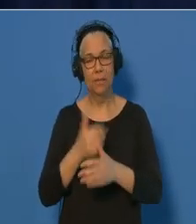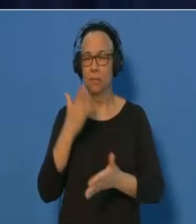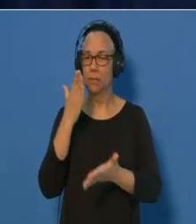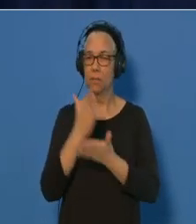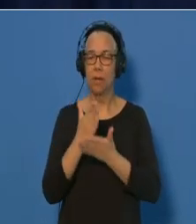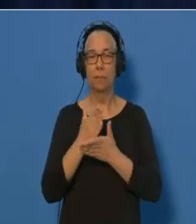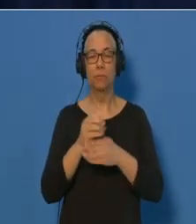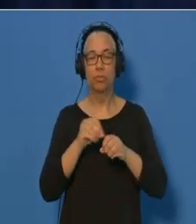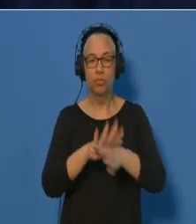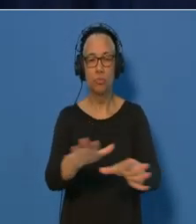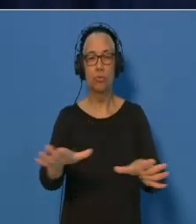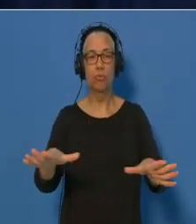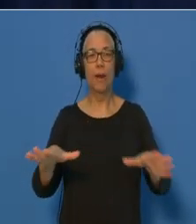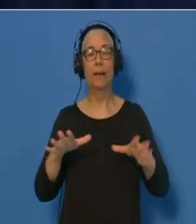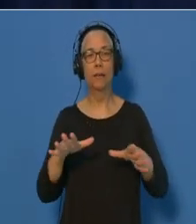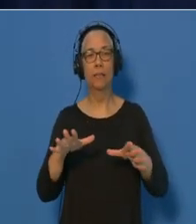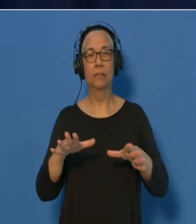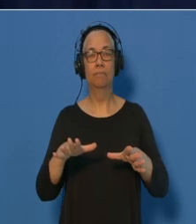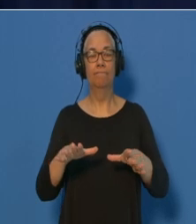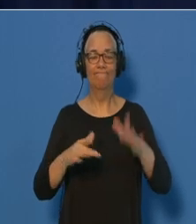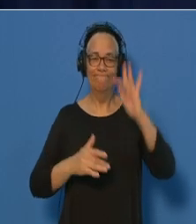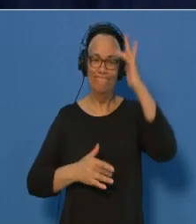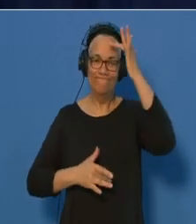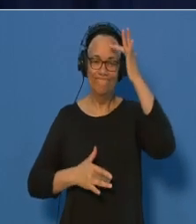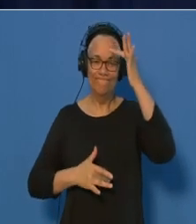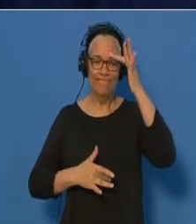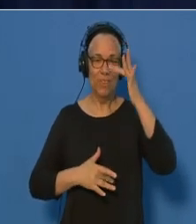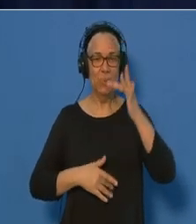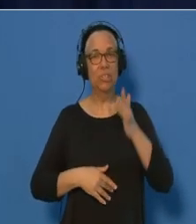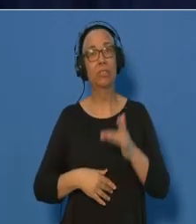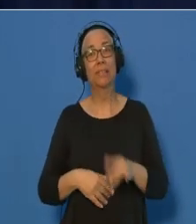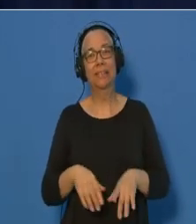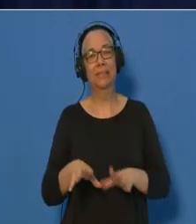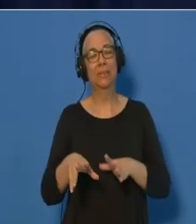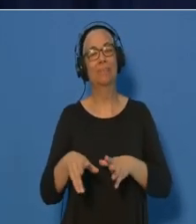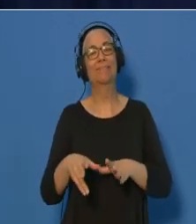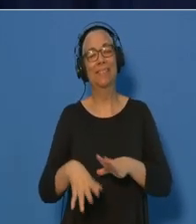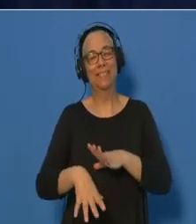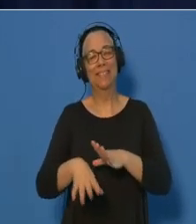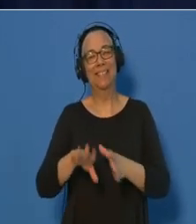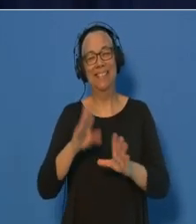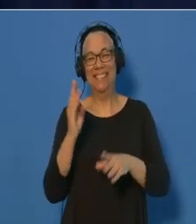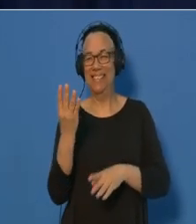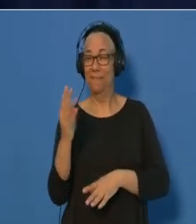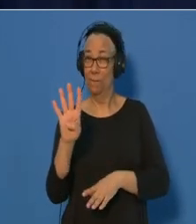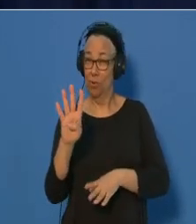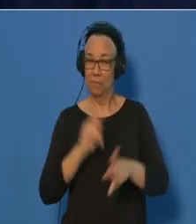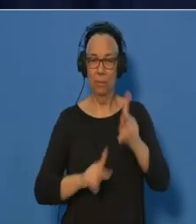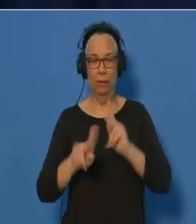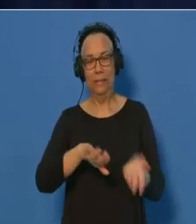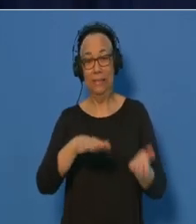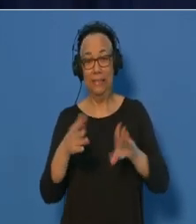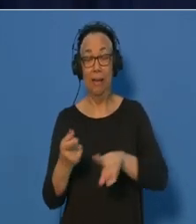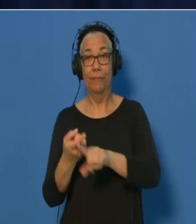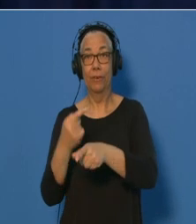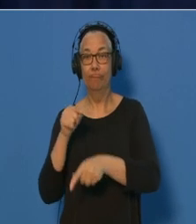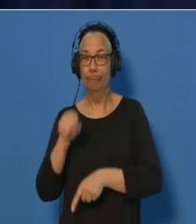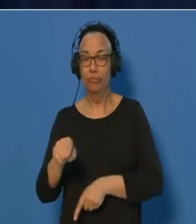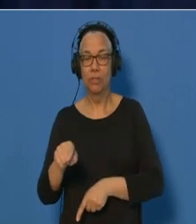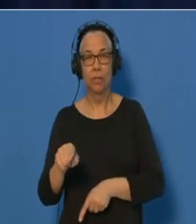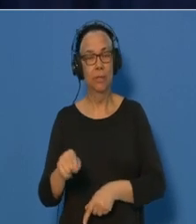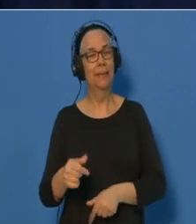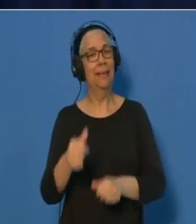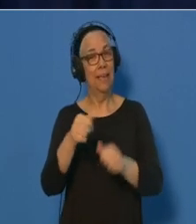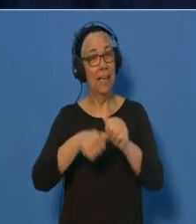spread of this virus, which has already taken 4 persons from us. We each have to do what we can to keep